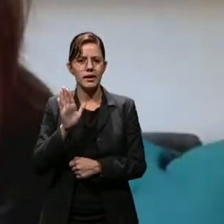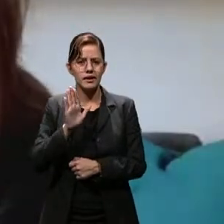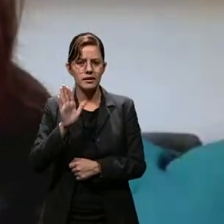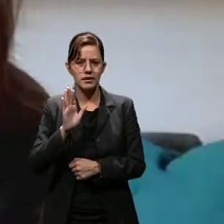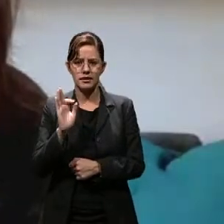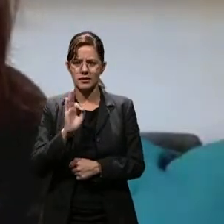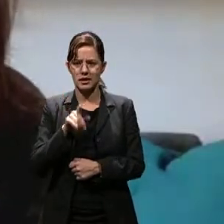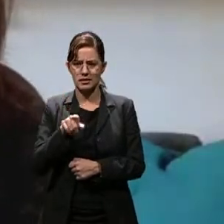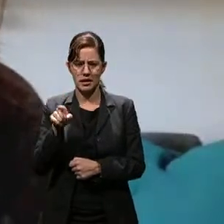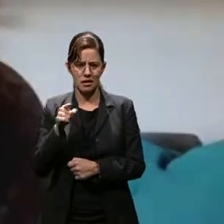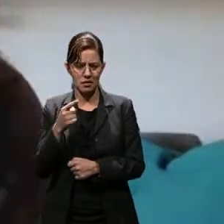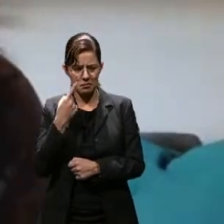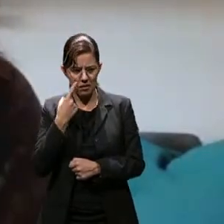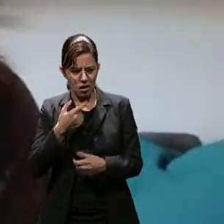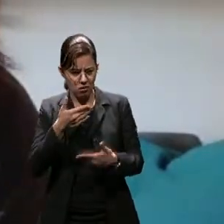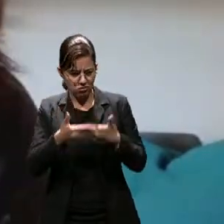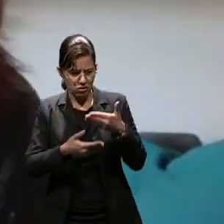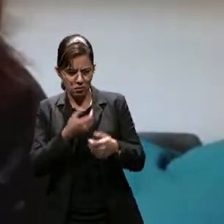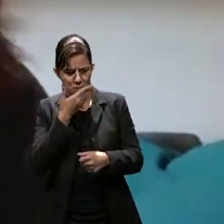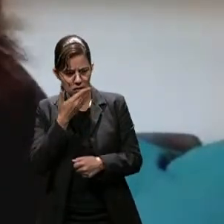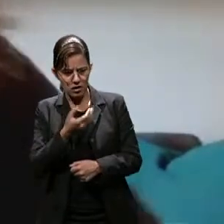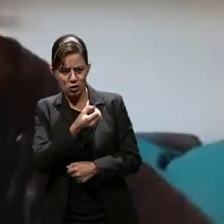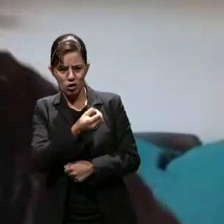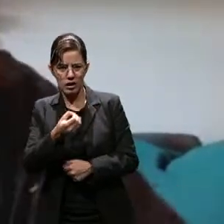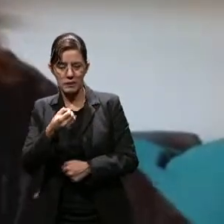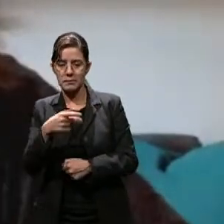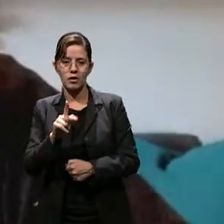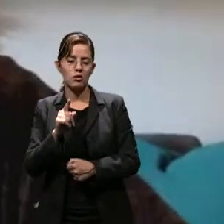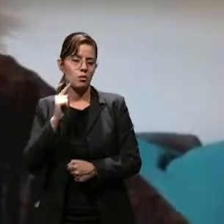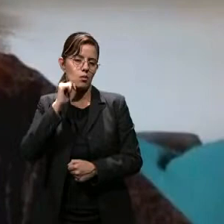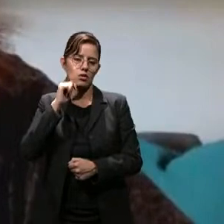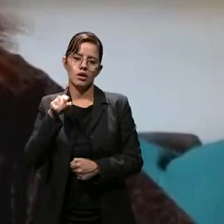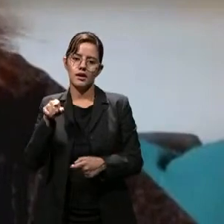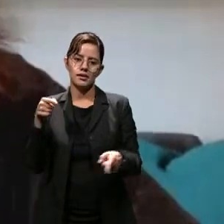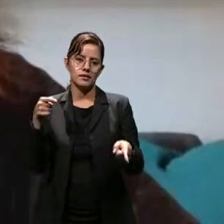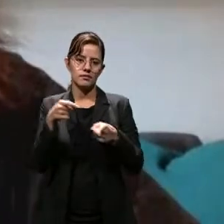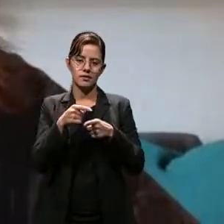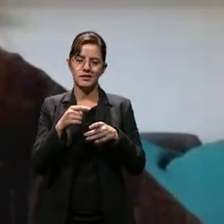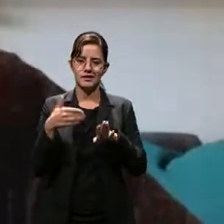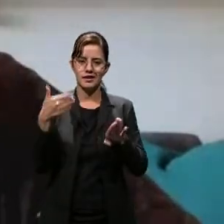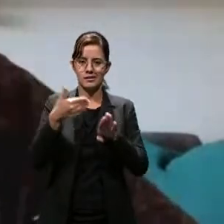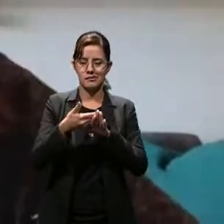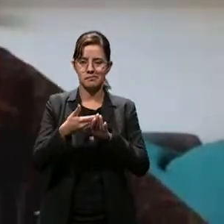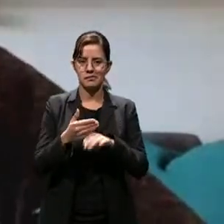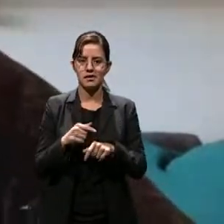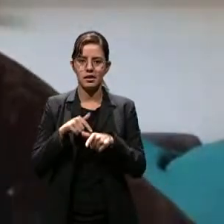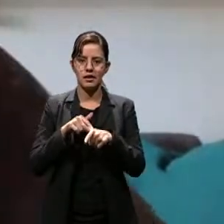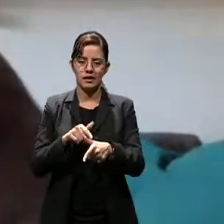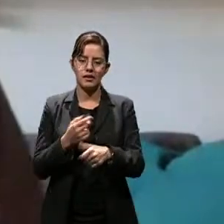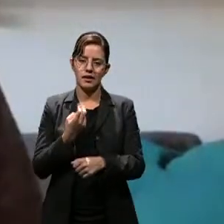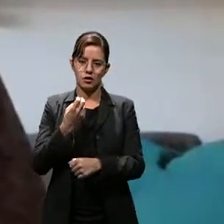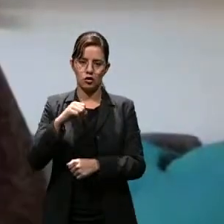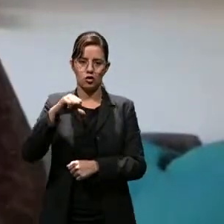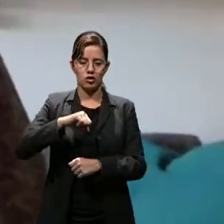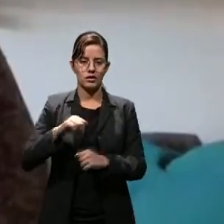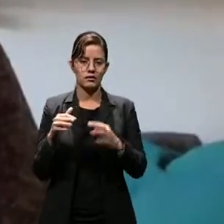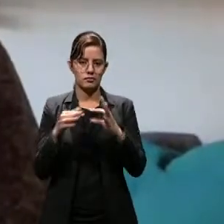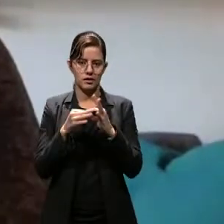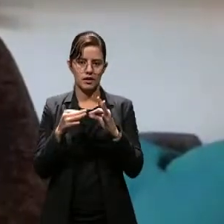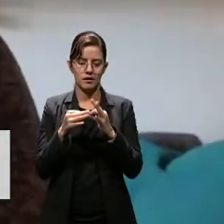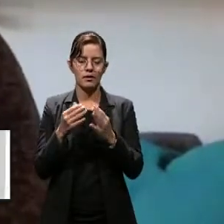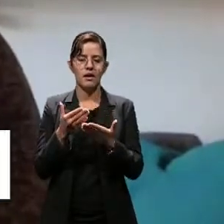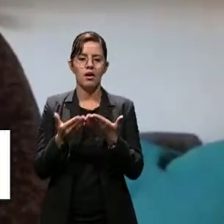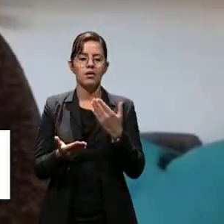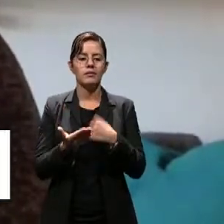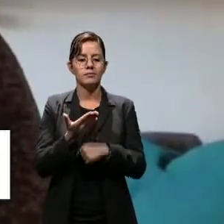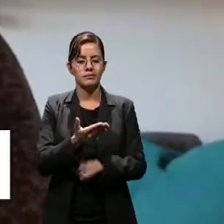seemed to have not many questions, not many reasons to question him. So this is today's panel. So we are going